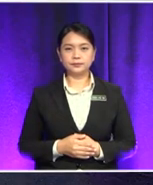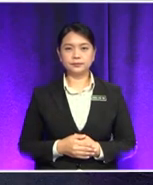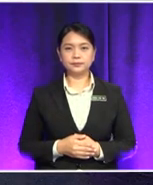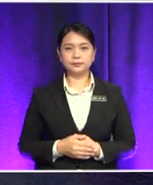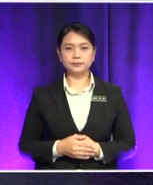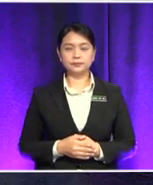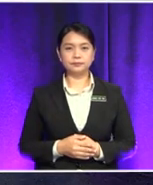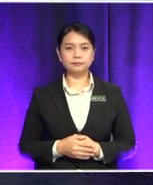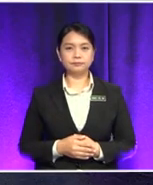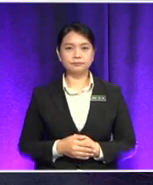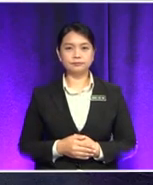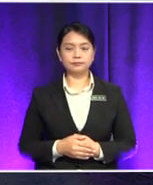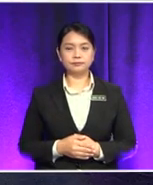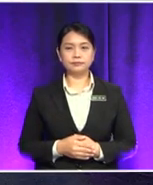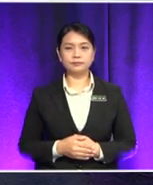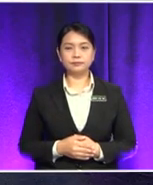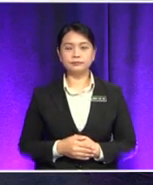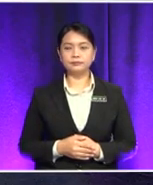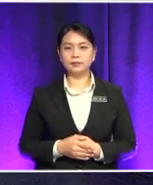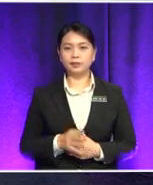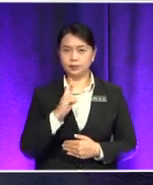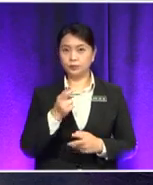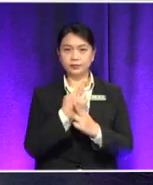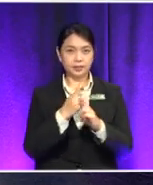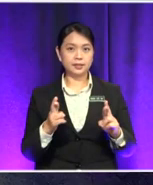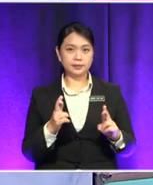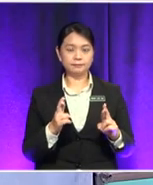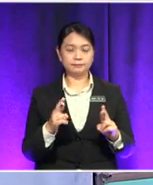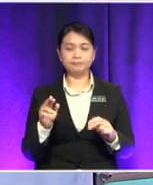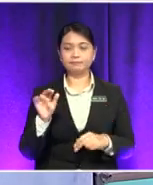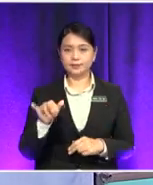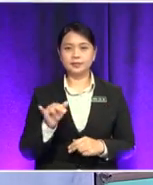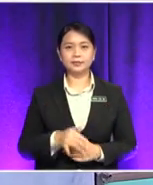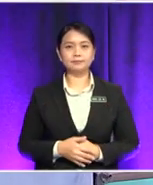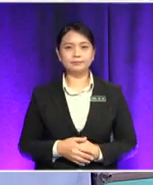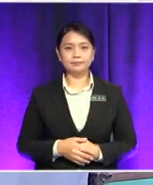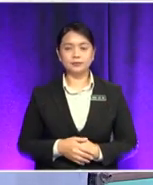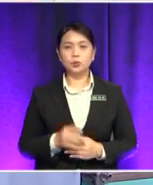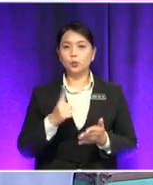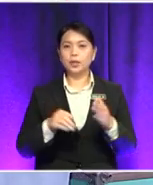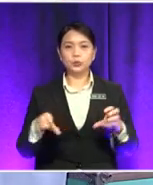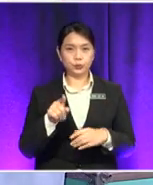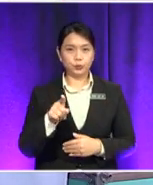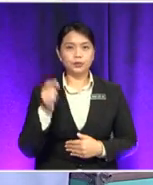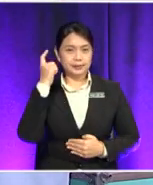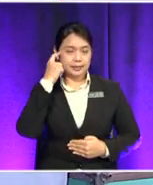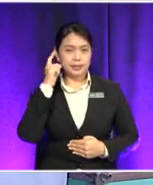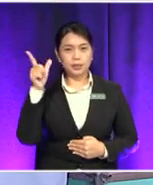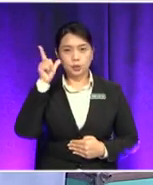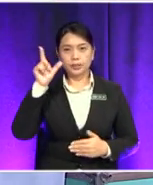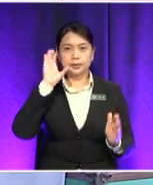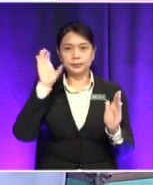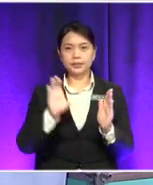lesson? Yes. Let's everyone do it. Ready? Yes. Okay, so what do you think? Look at this picture first.